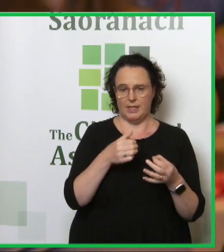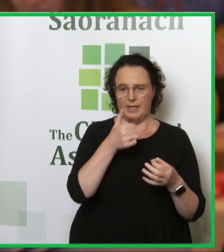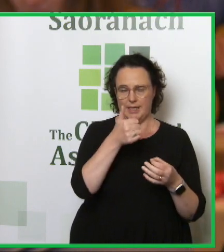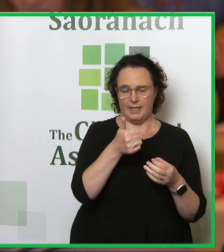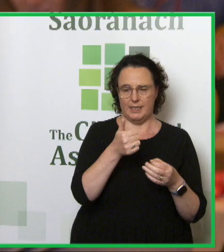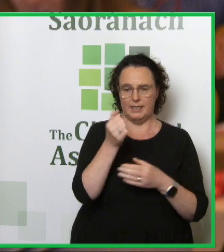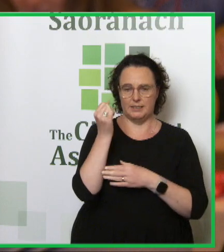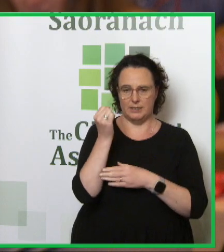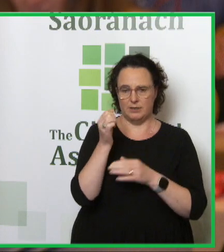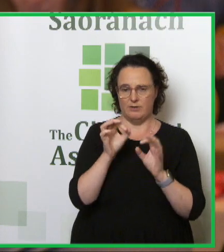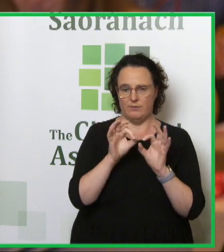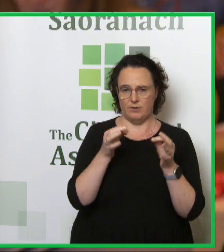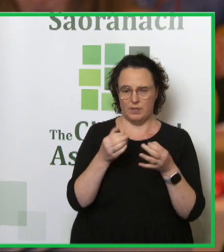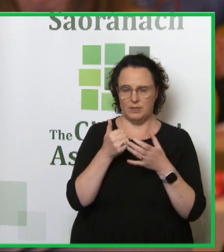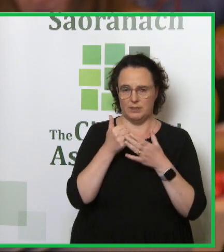group supports